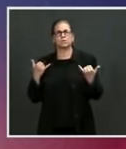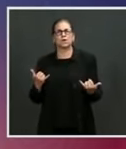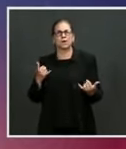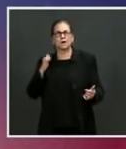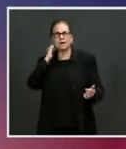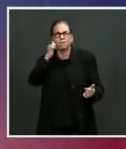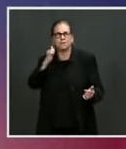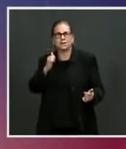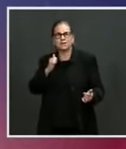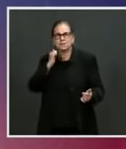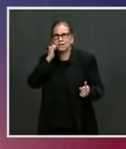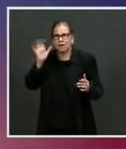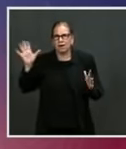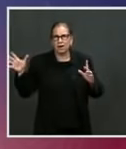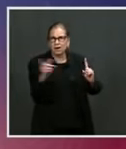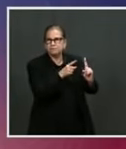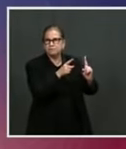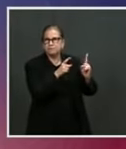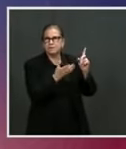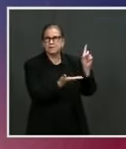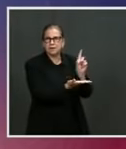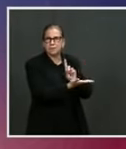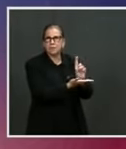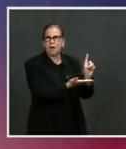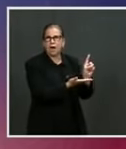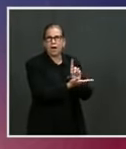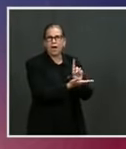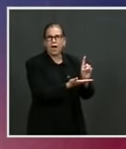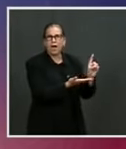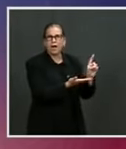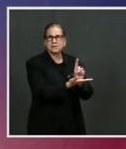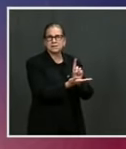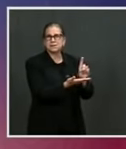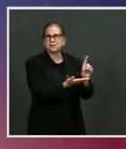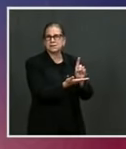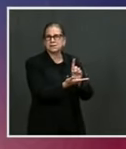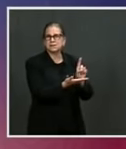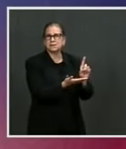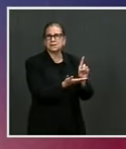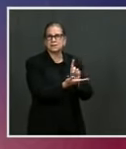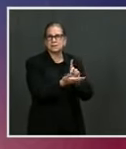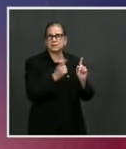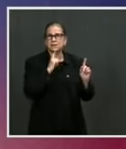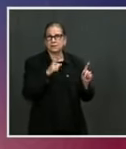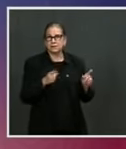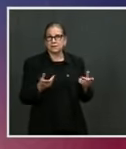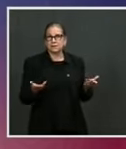itself is in peril, here at home and around the world.